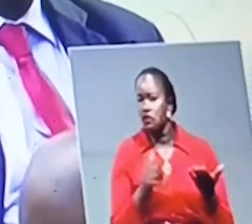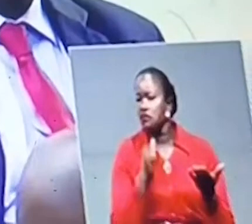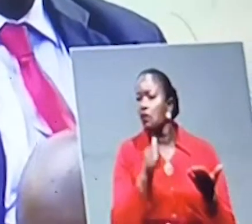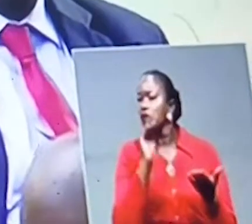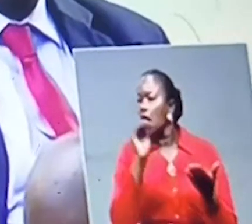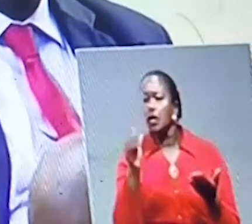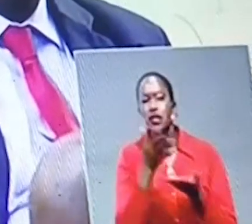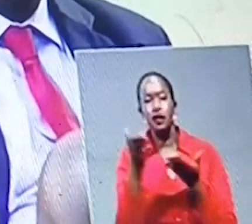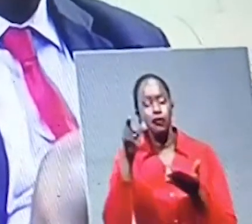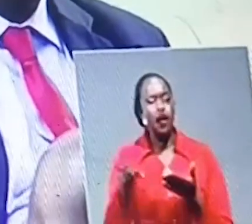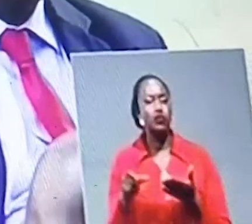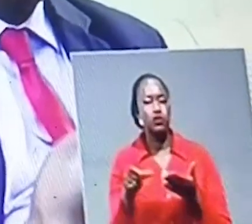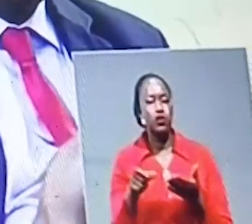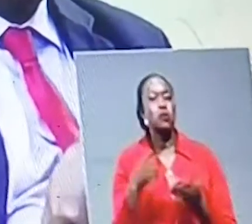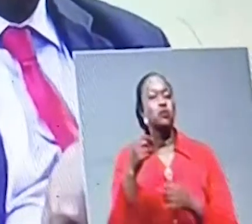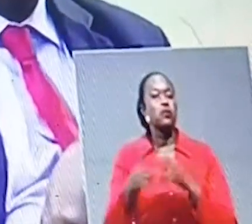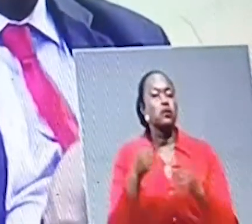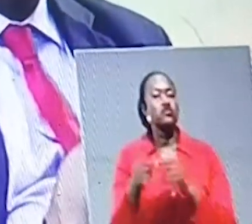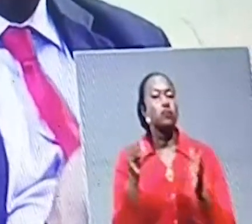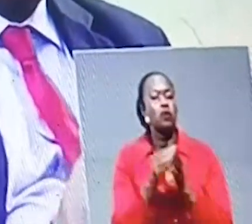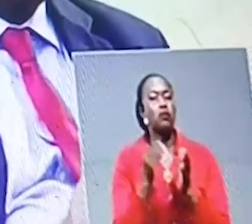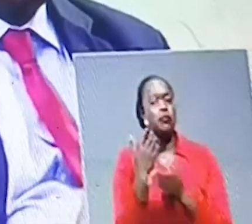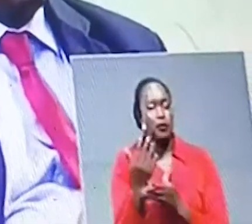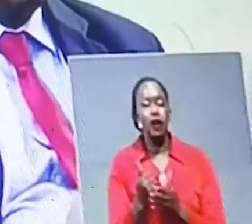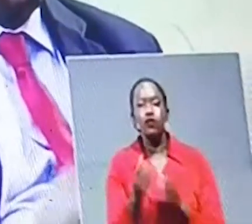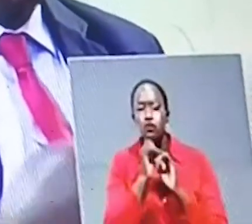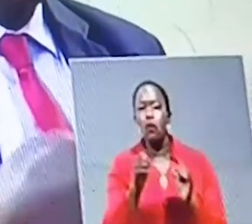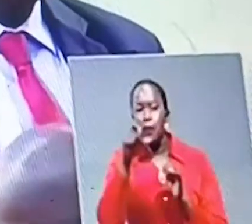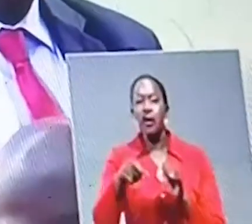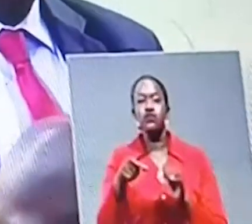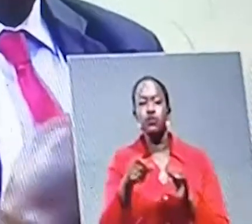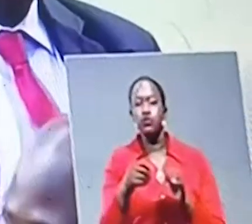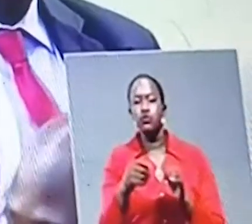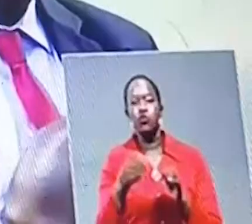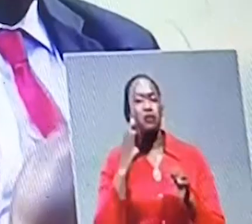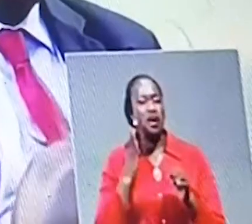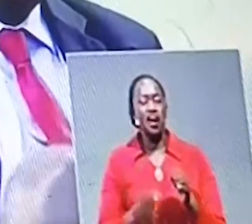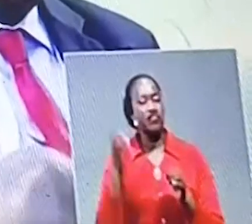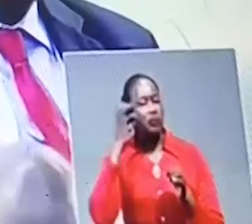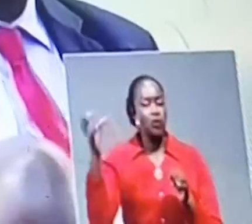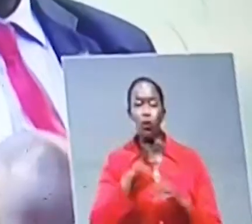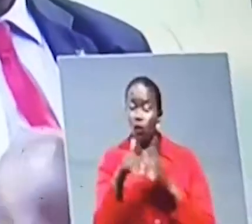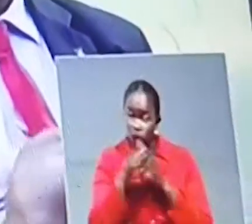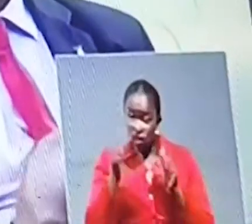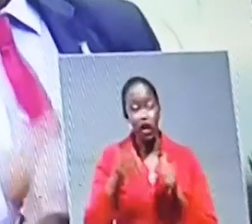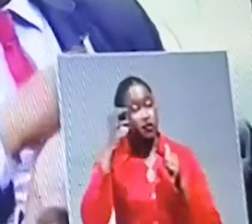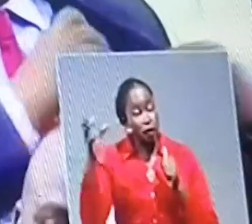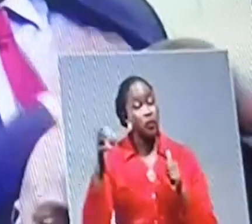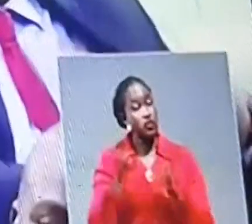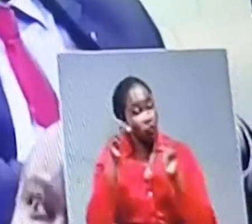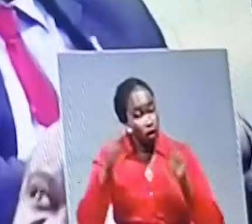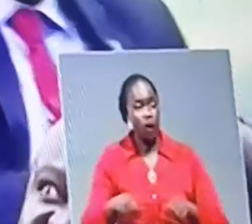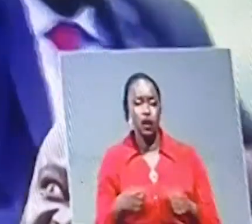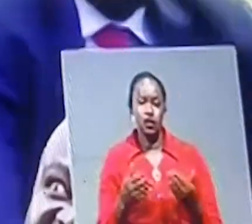being continuously on this paper. No one has monopoly of being unruly. We are all capable of being unruly, and we can do it. So